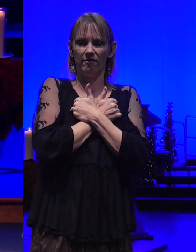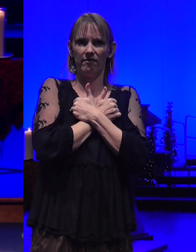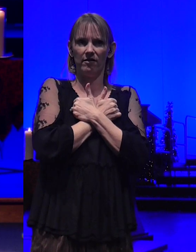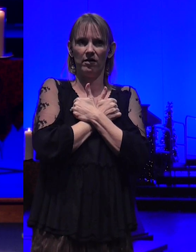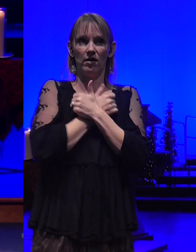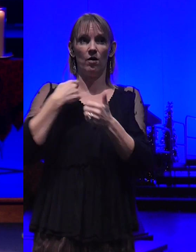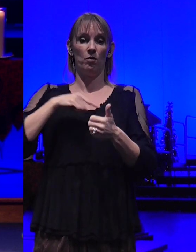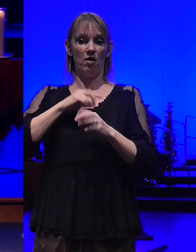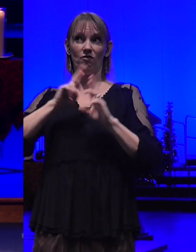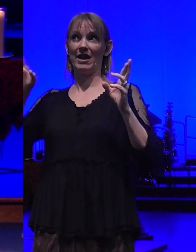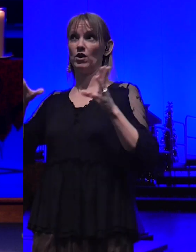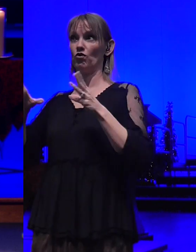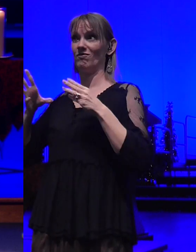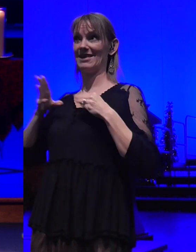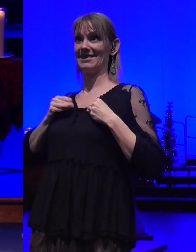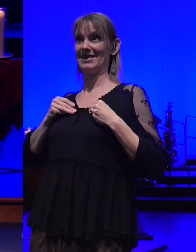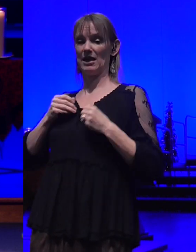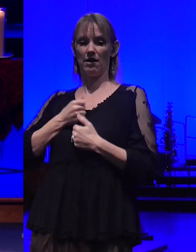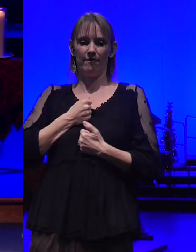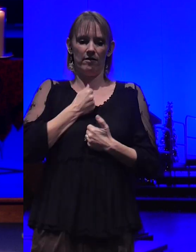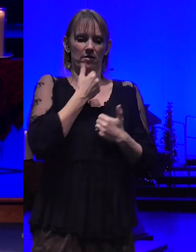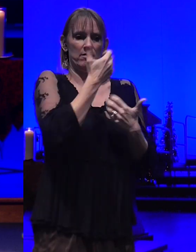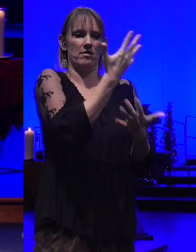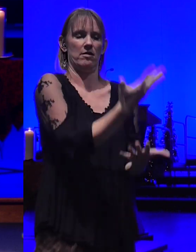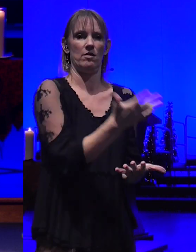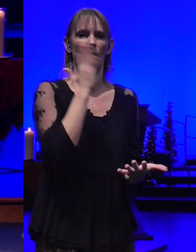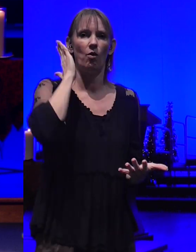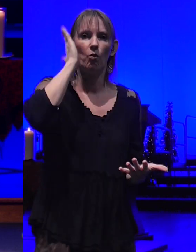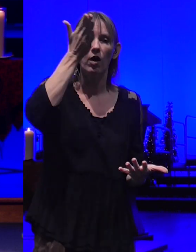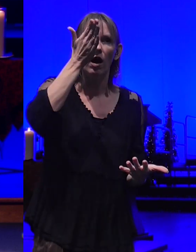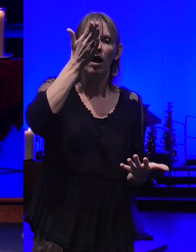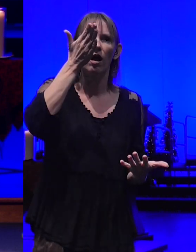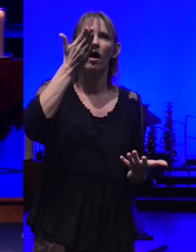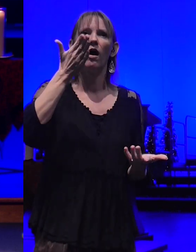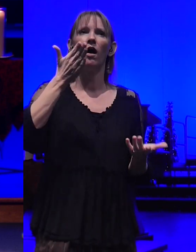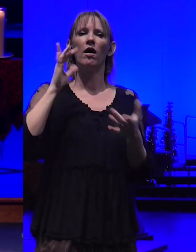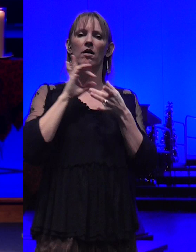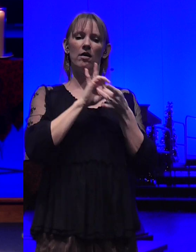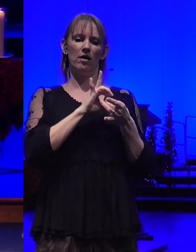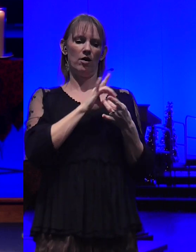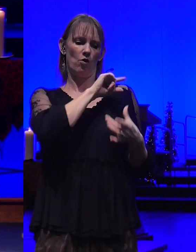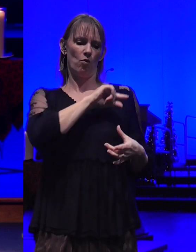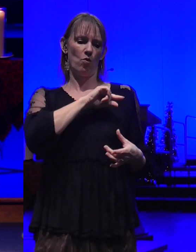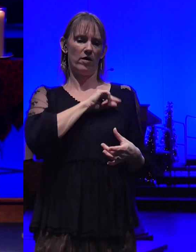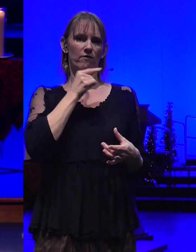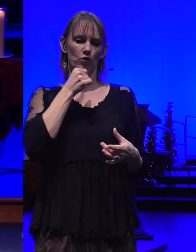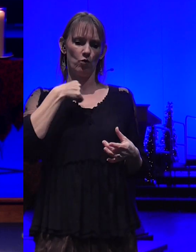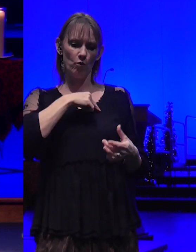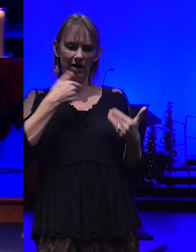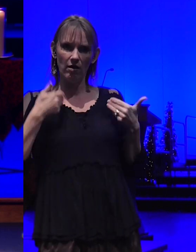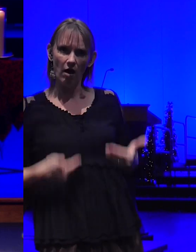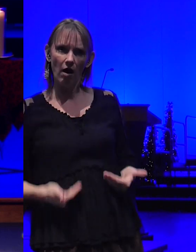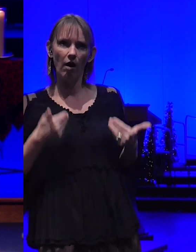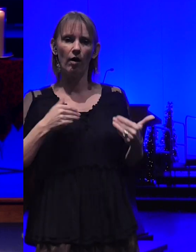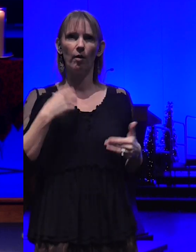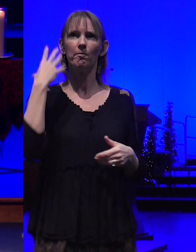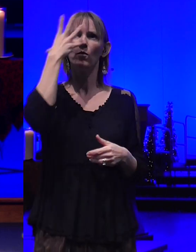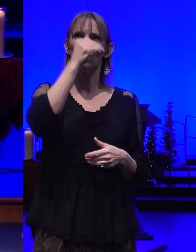receive in terms of the quality of our being, the beauty of our